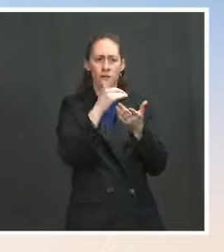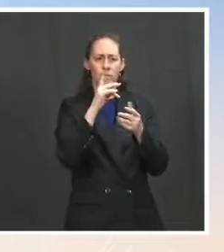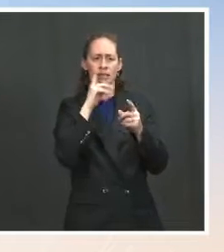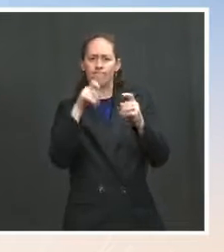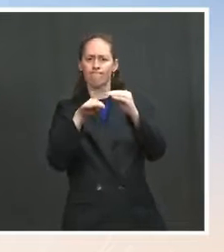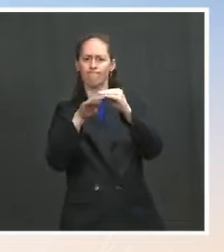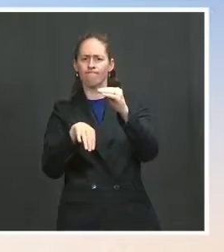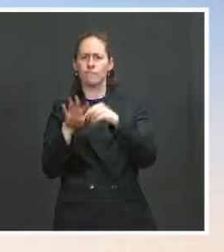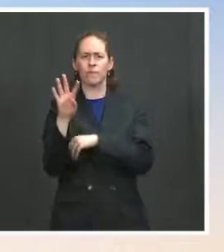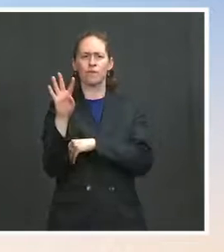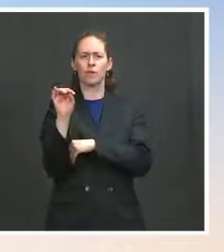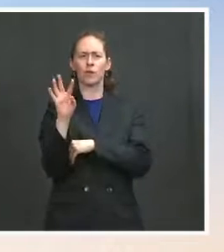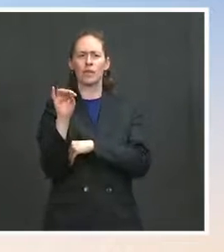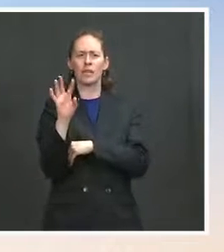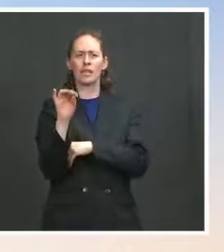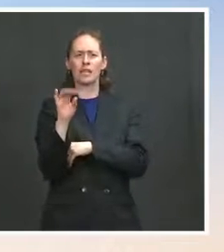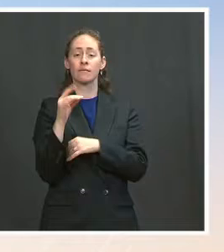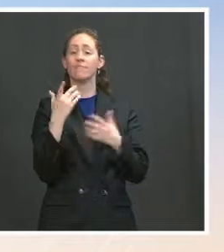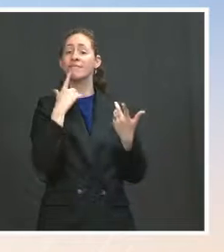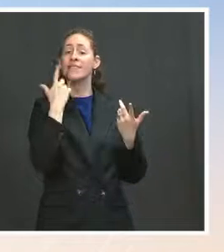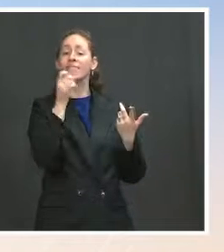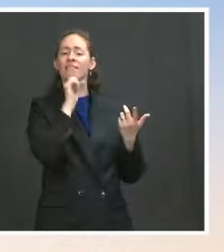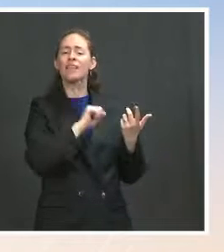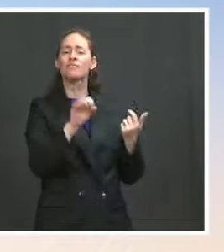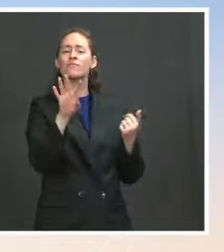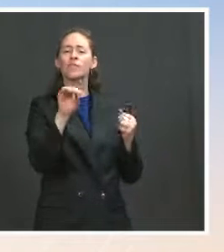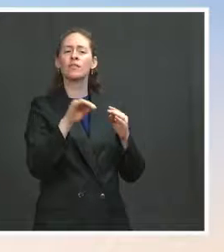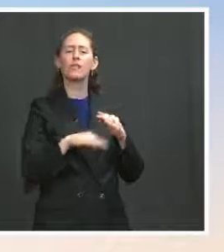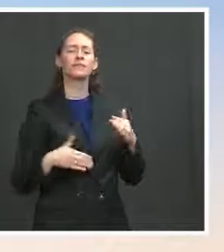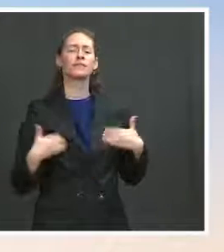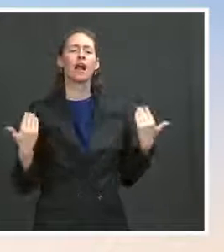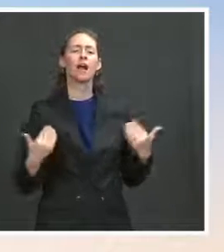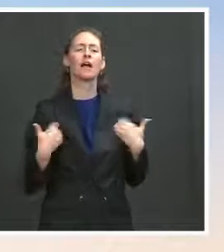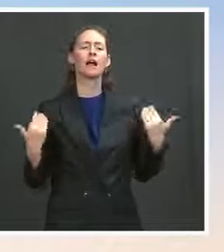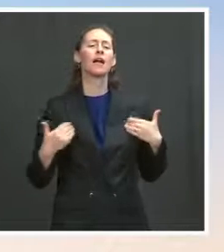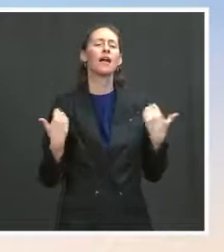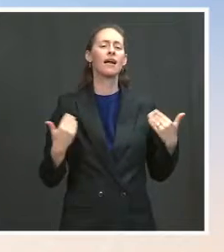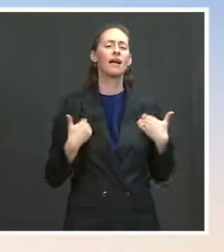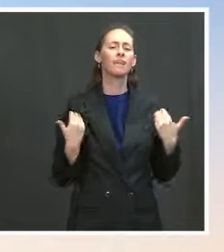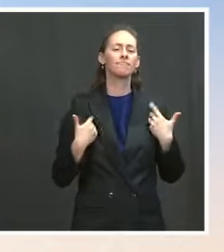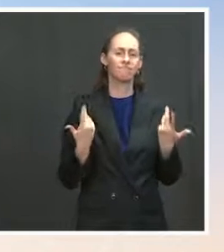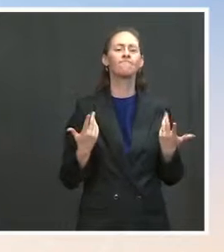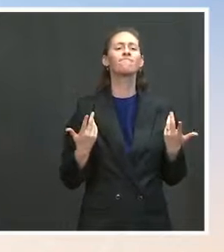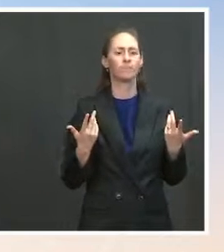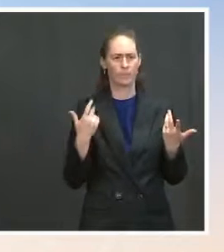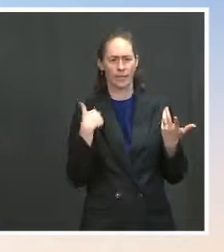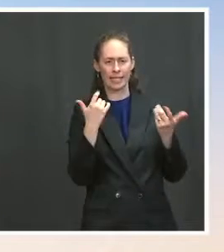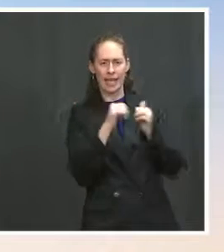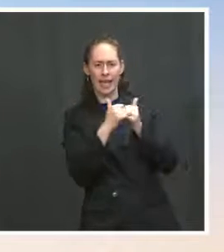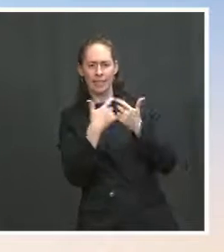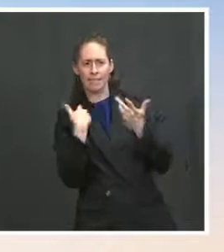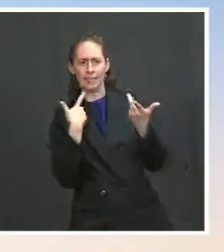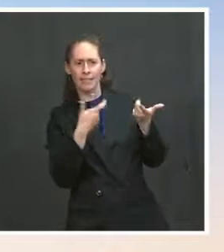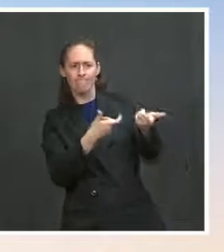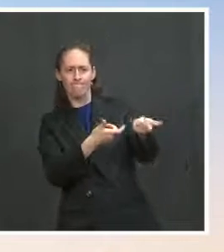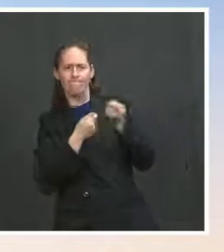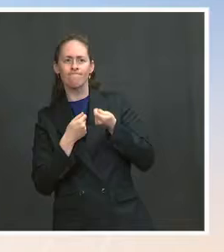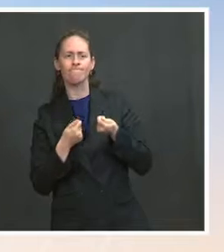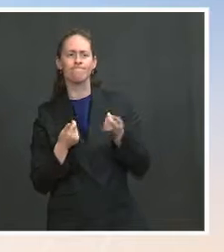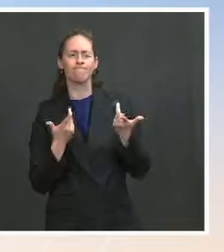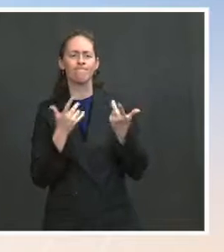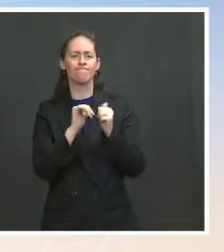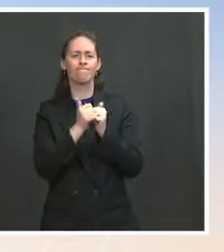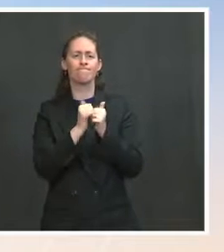among young people. And so one of the ways we focused is on how we can reach and engage with the communities that don't have the